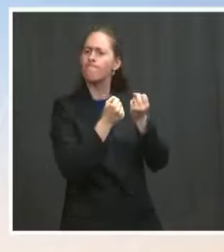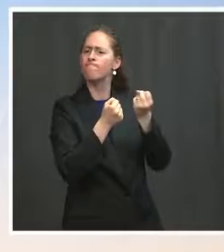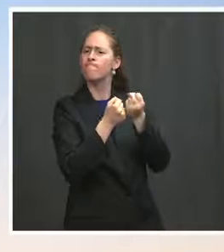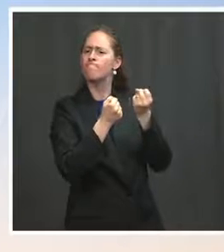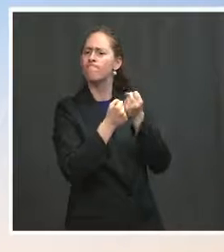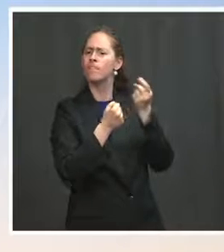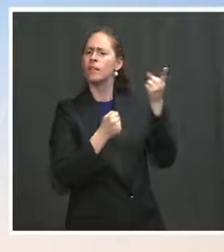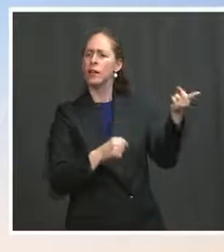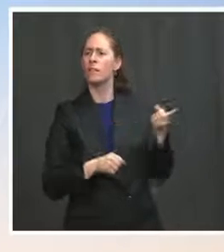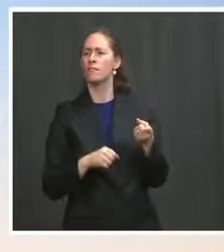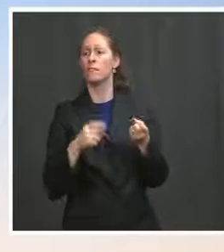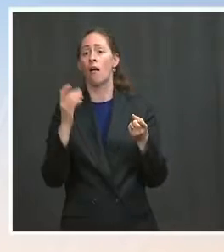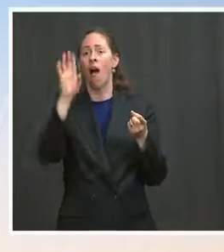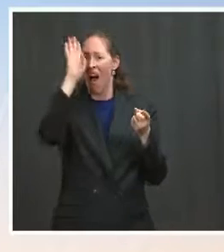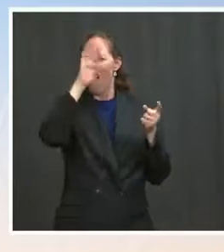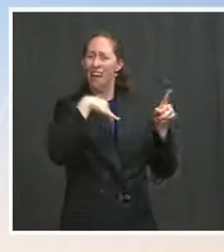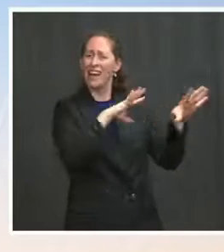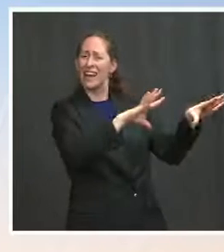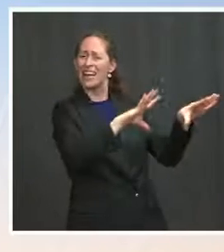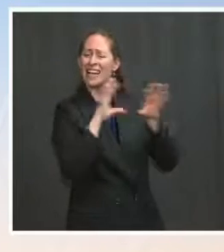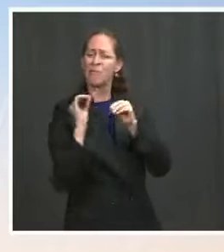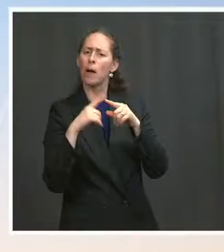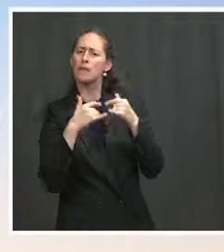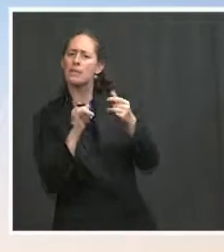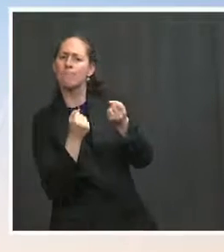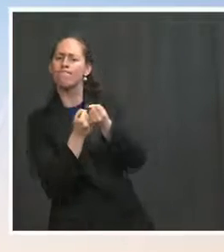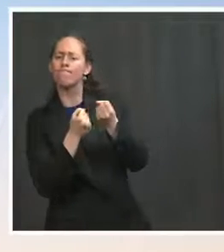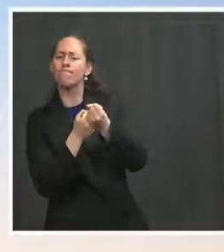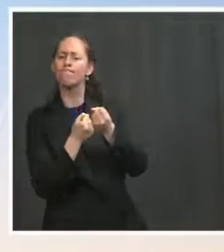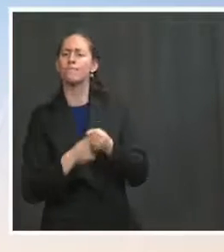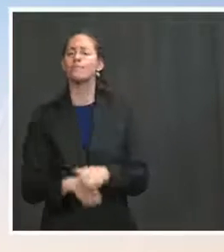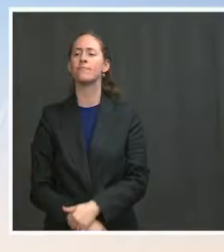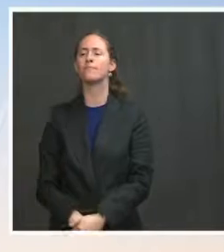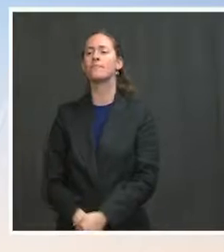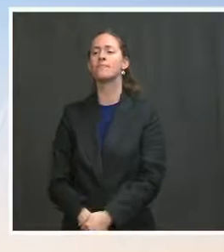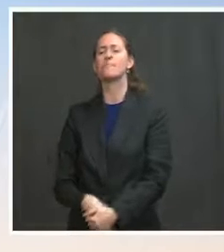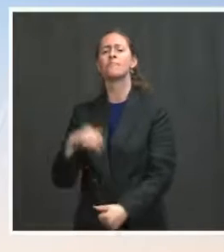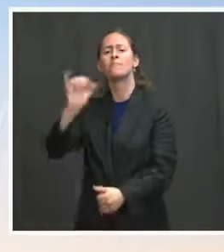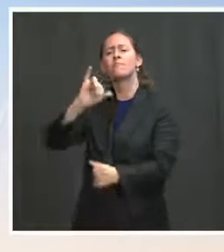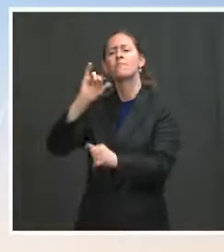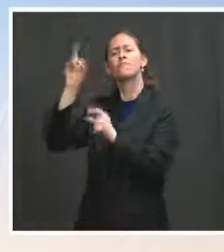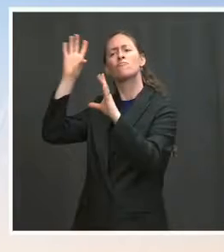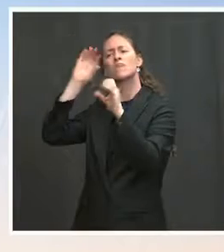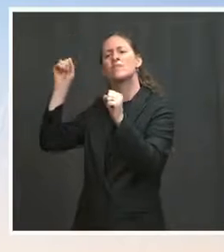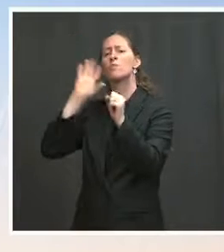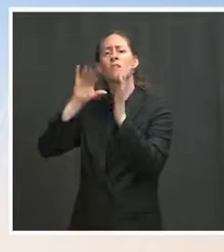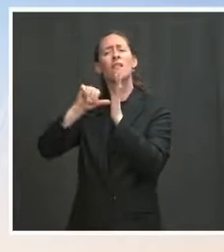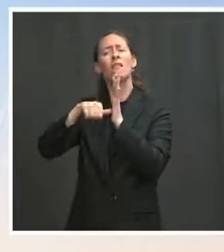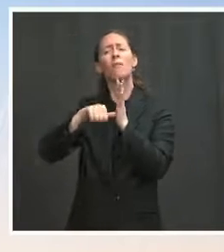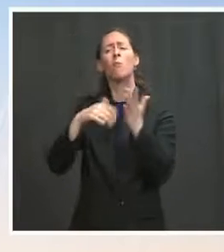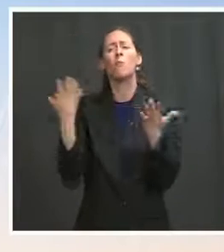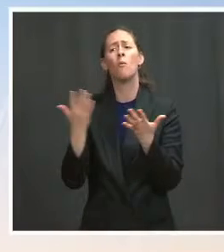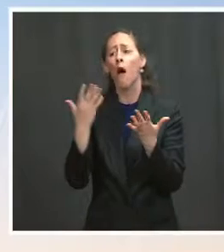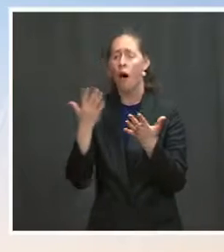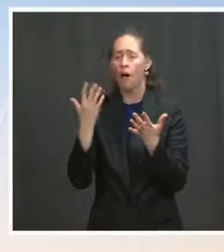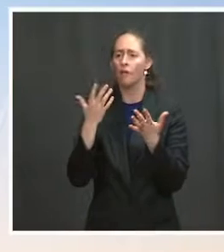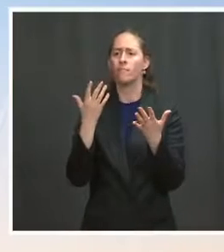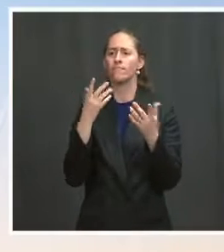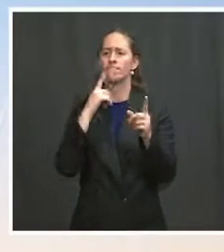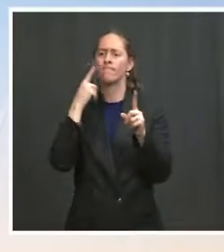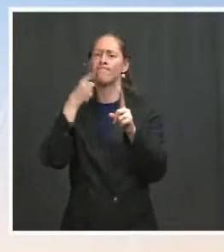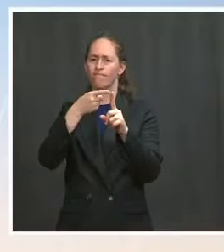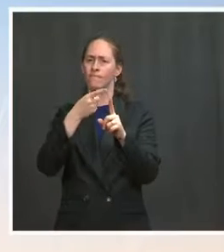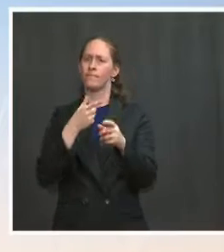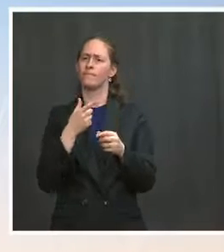transition. The president is also going to emphasize during this meeting the need for unity, cohesion, and for the Afghan government to focus on the key